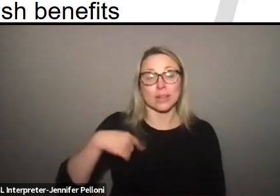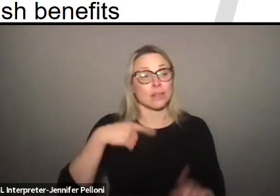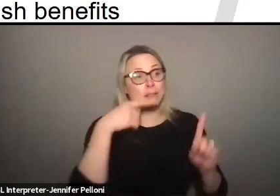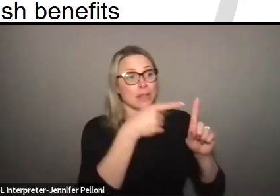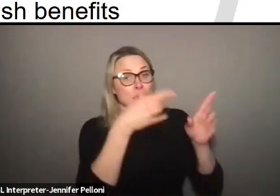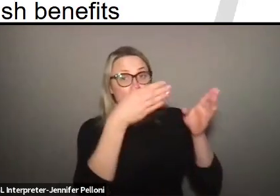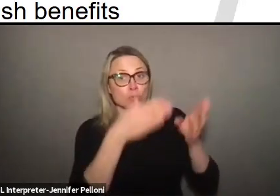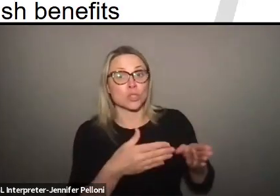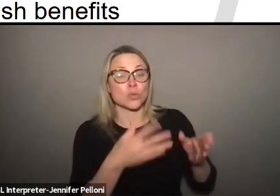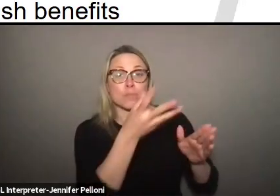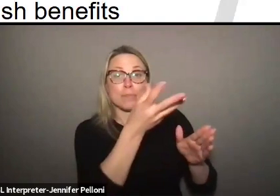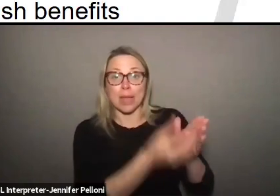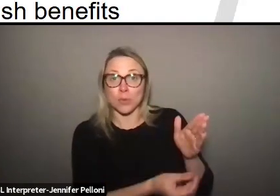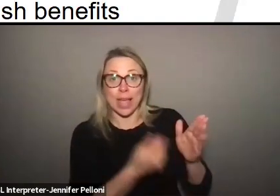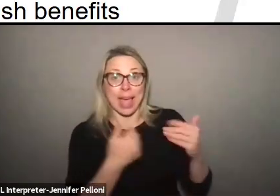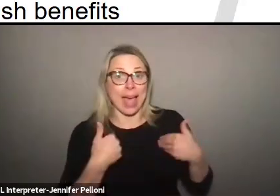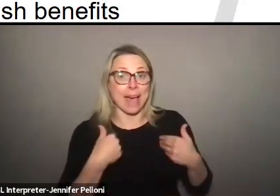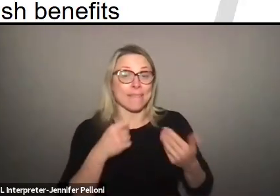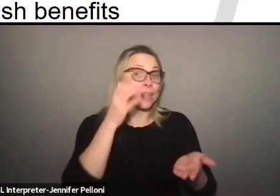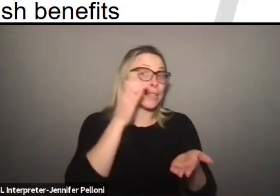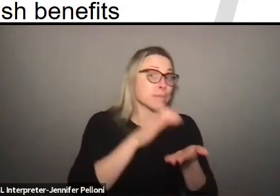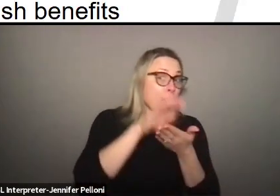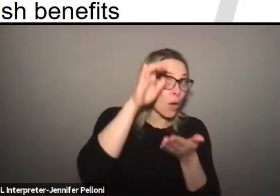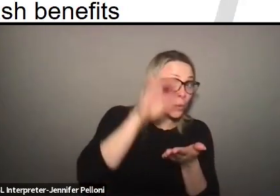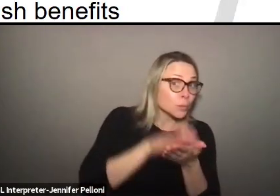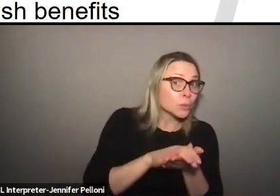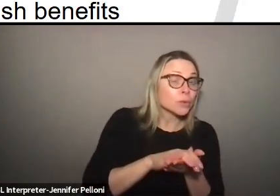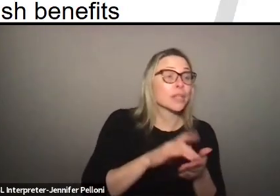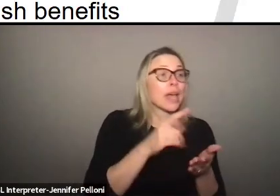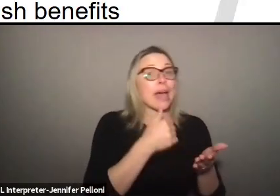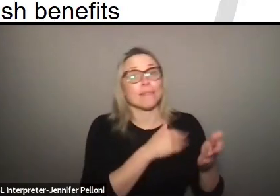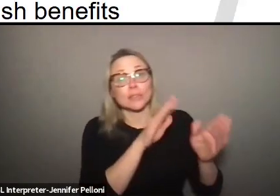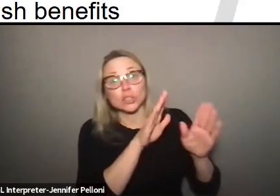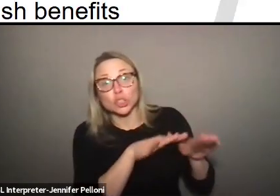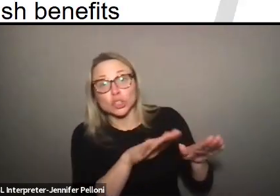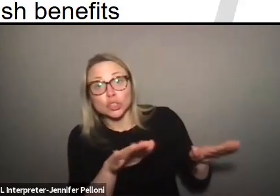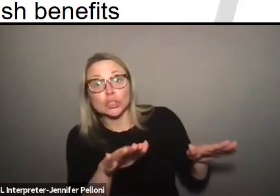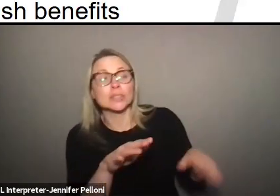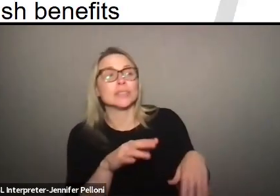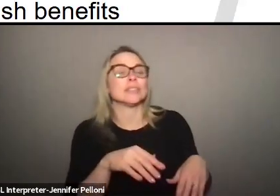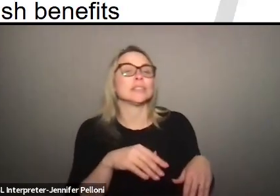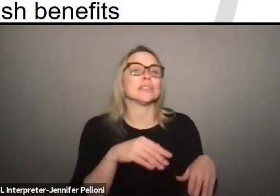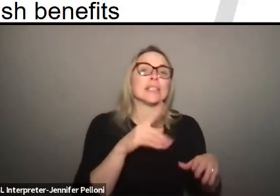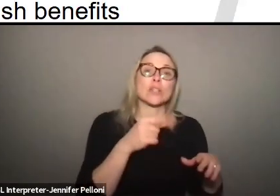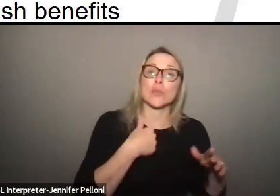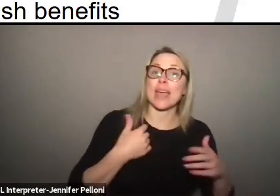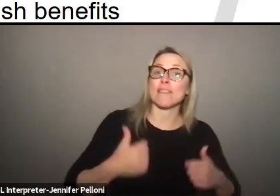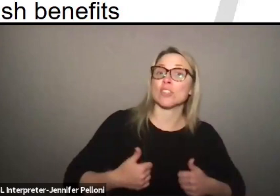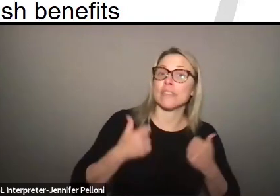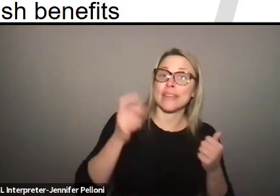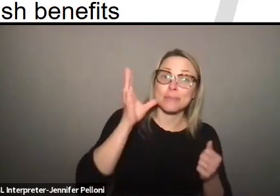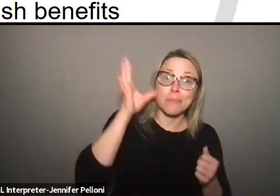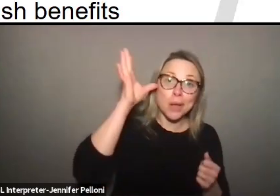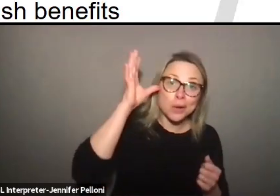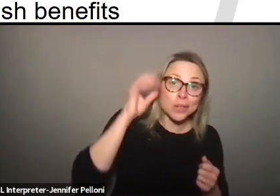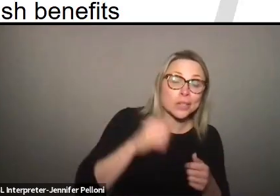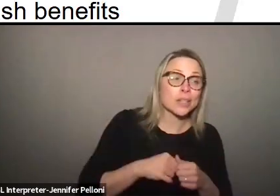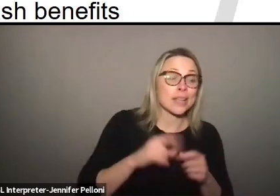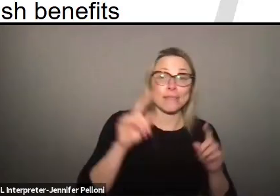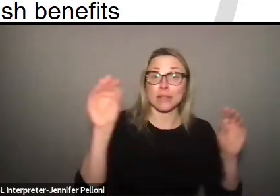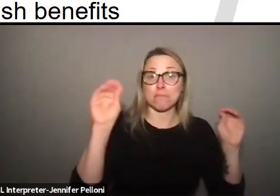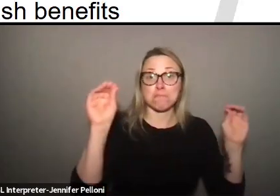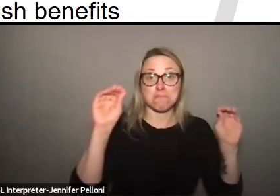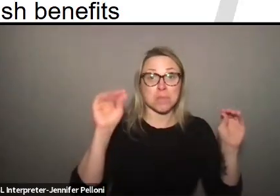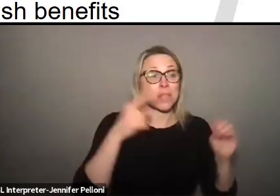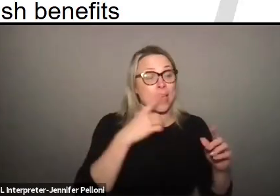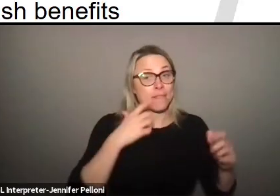person who's passed away have a spouse? Do they have children? Next, do they have a surviving parent? If not, do they